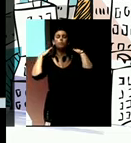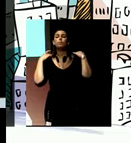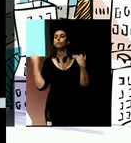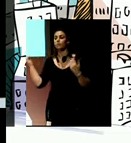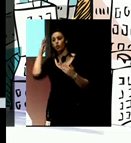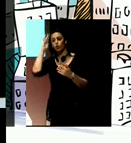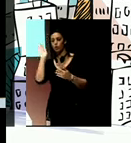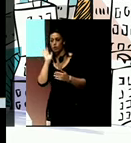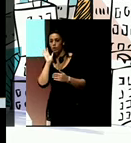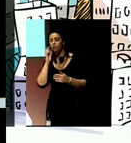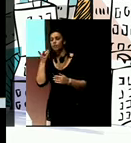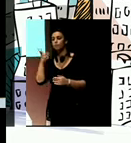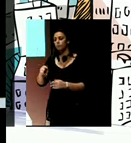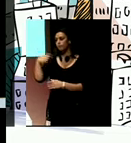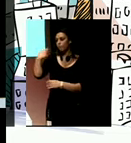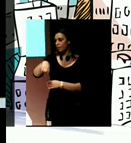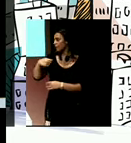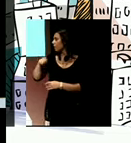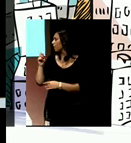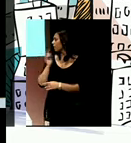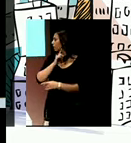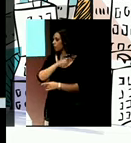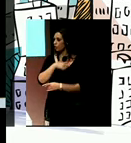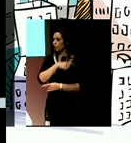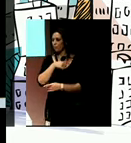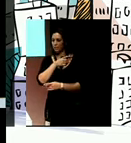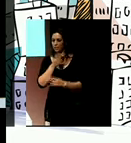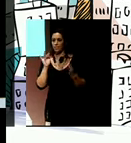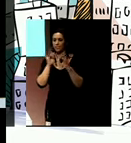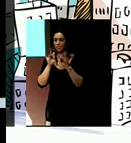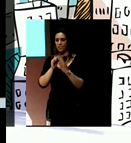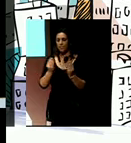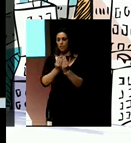and to other places. She's president of different commissions